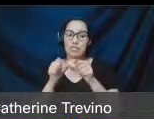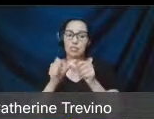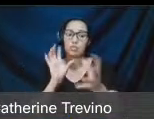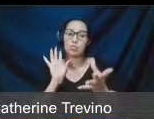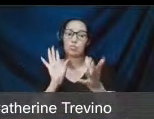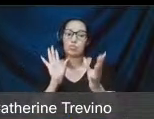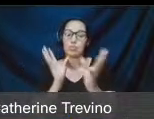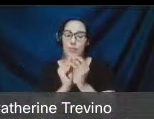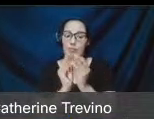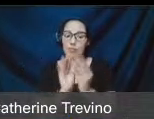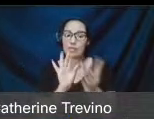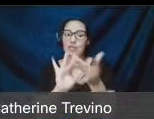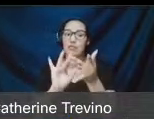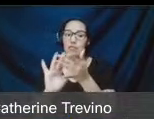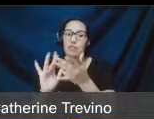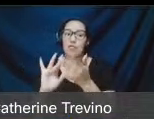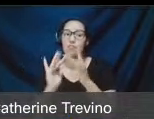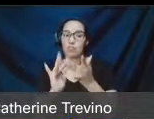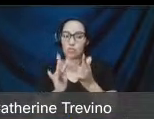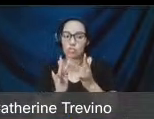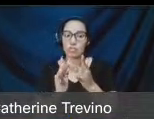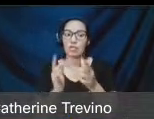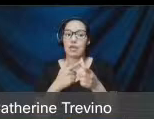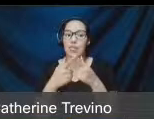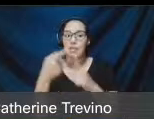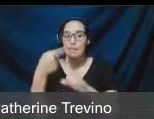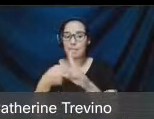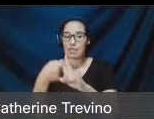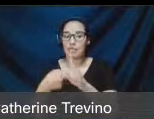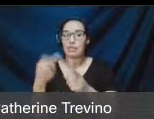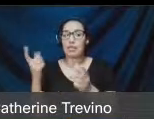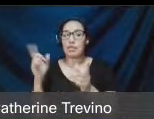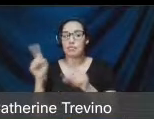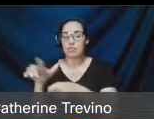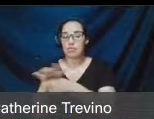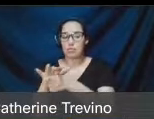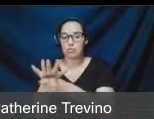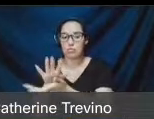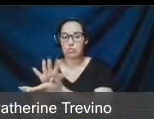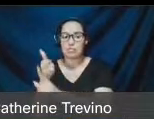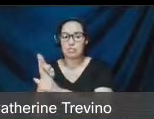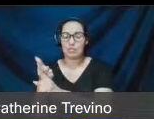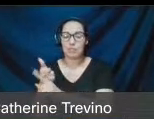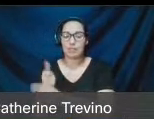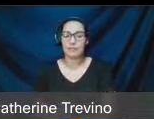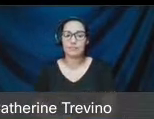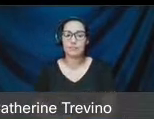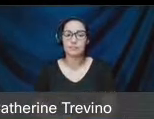site ELAC and school site councils that will continue to meet monthly on sites. Next slide, please.